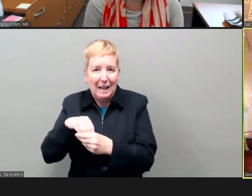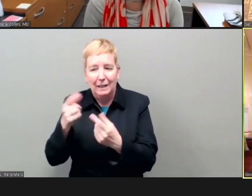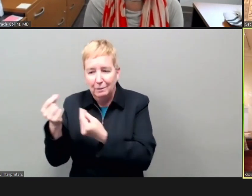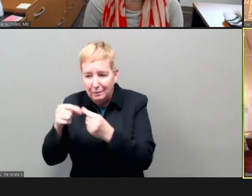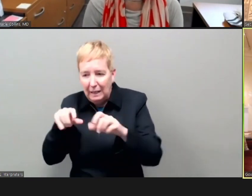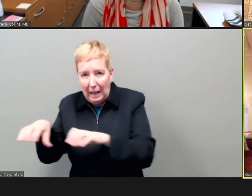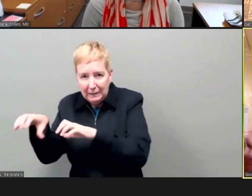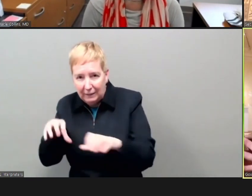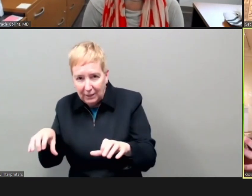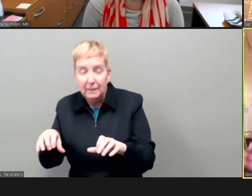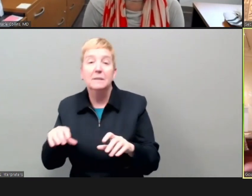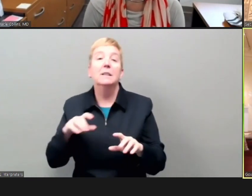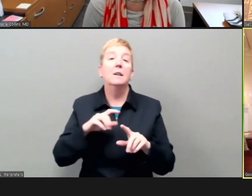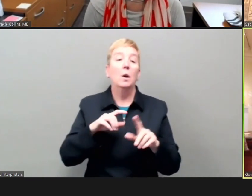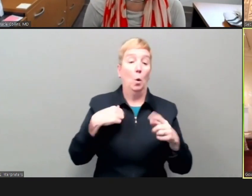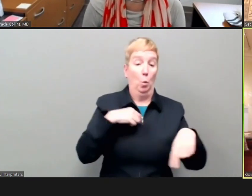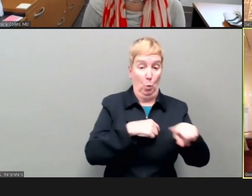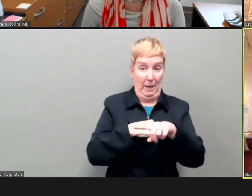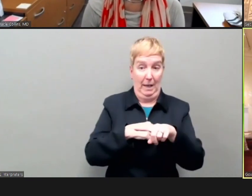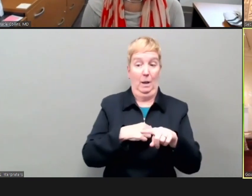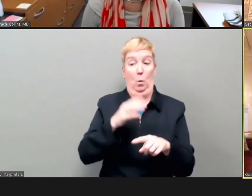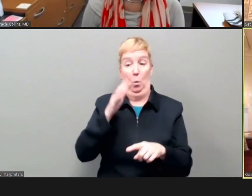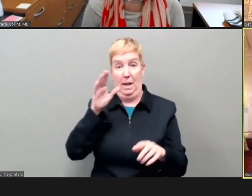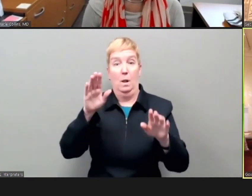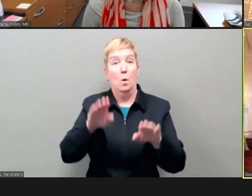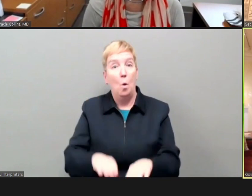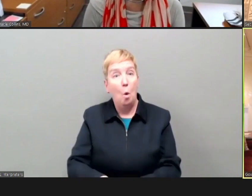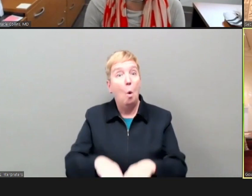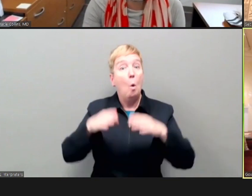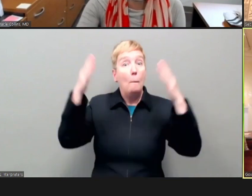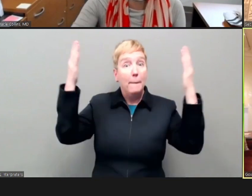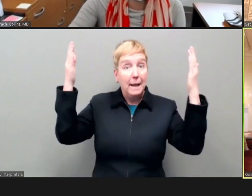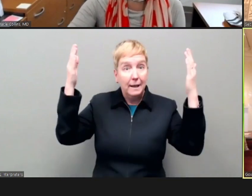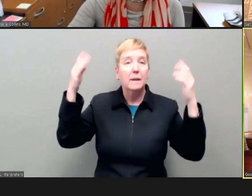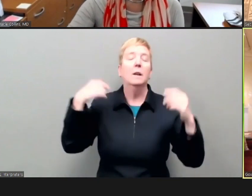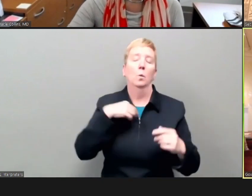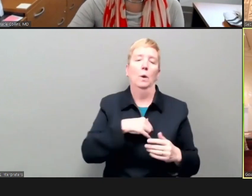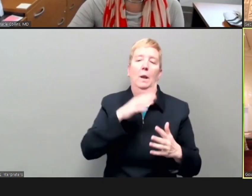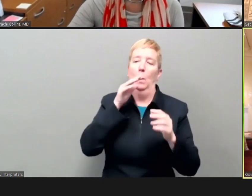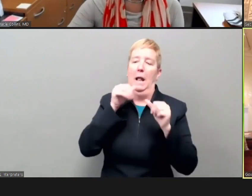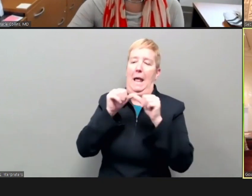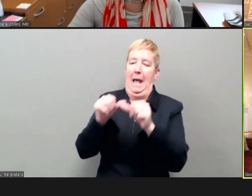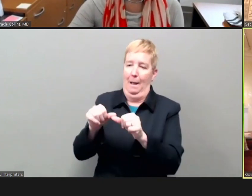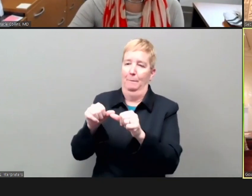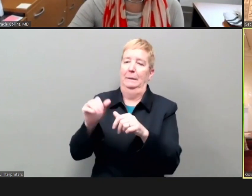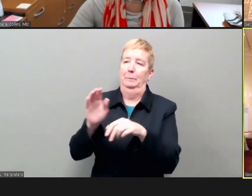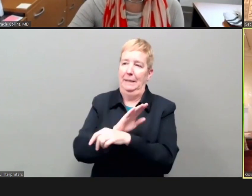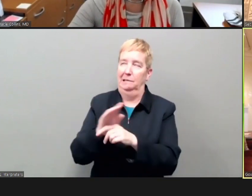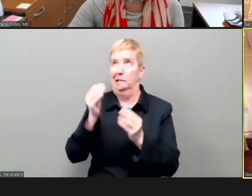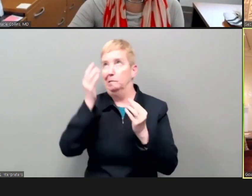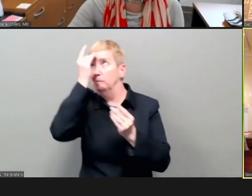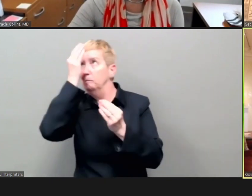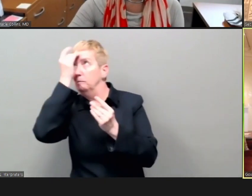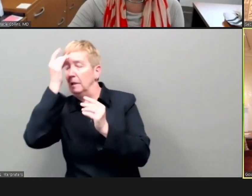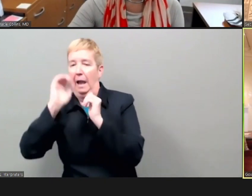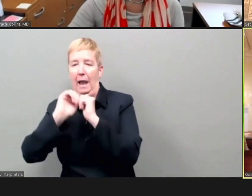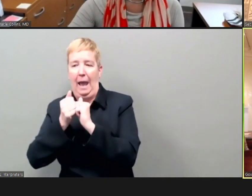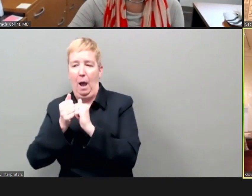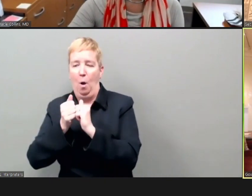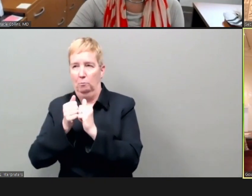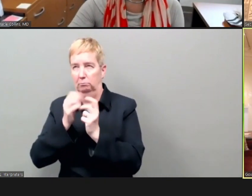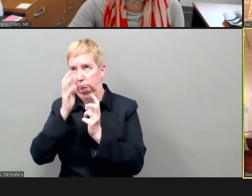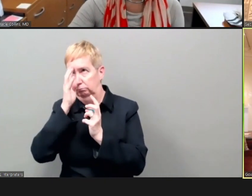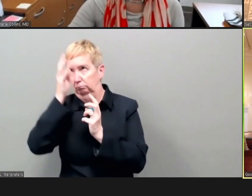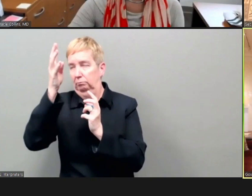And while we're open, we're going to help businesses continue to think about ways to have 100%